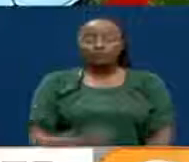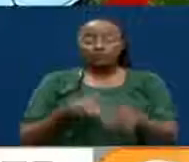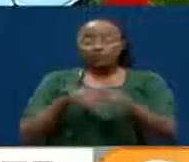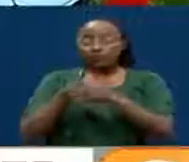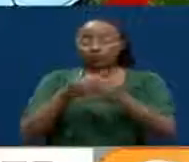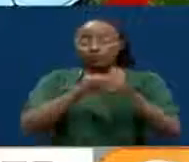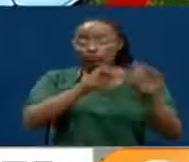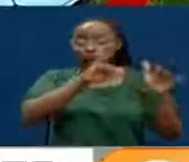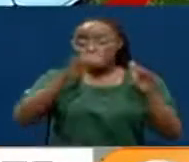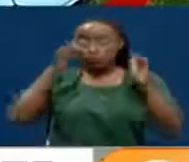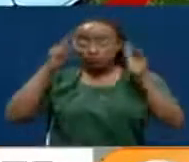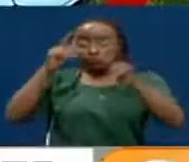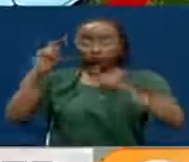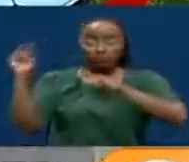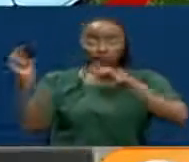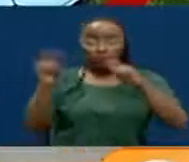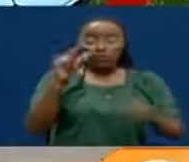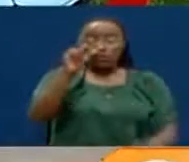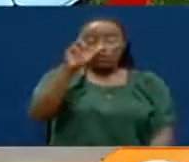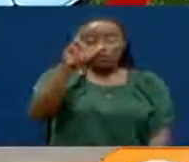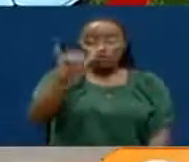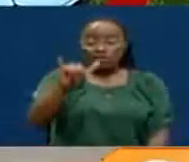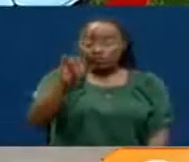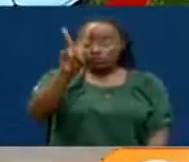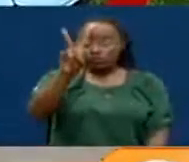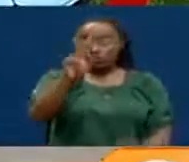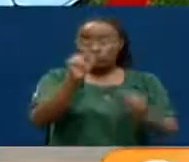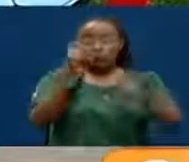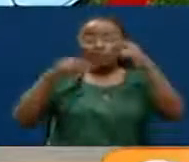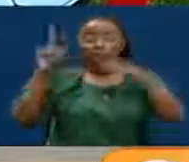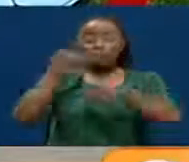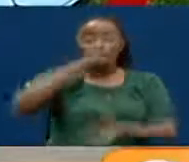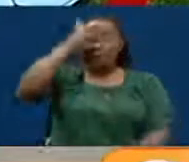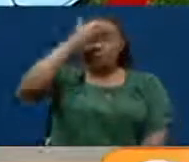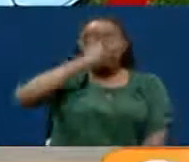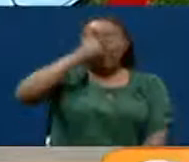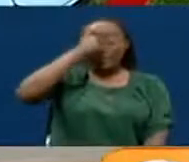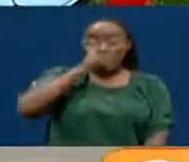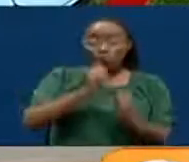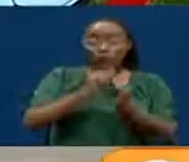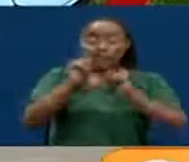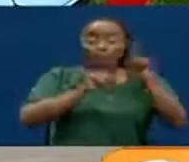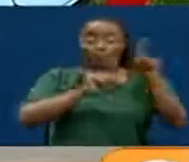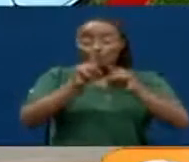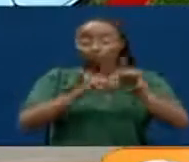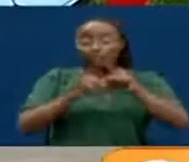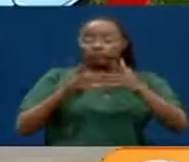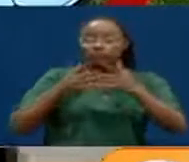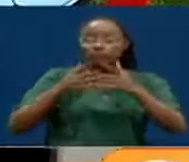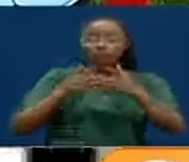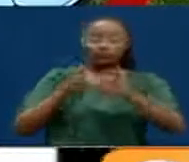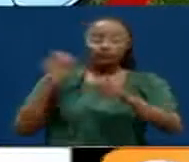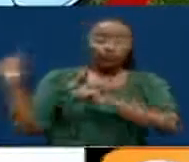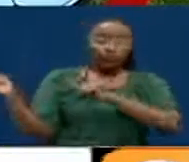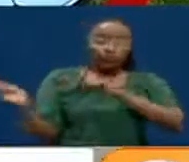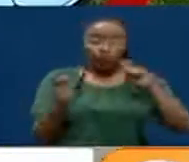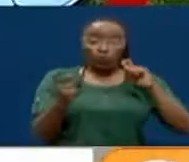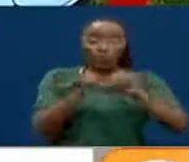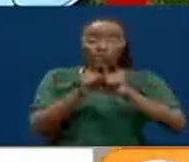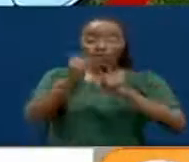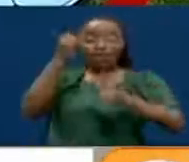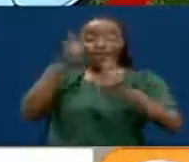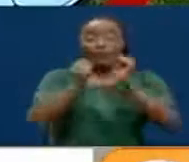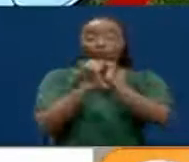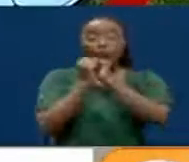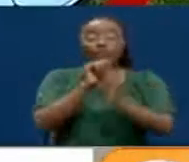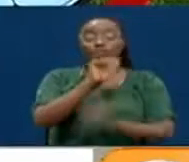To golf, and Greg Snow held on to his two-shot lead to win the Thika Leg of the Safari Tour Golf Series. Snow ended the tournament with a score